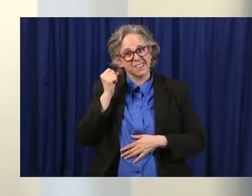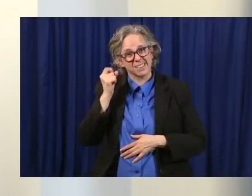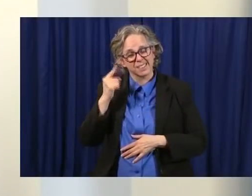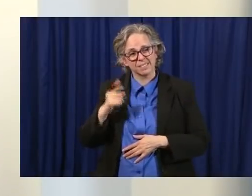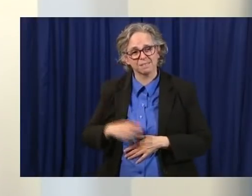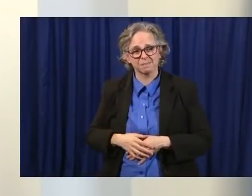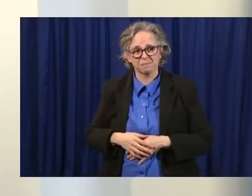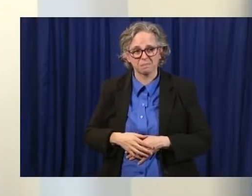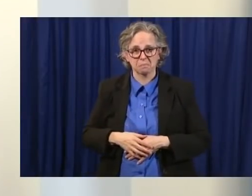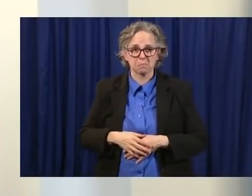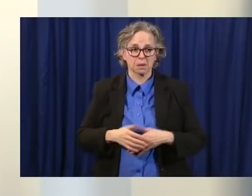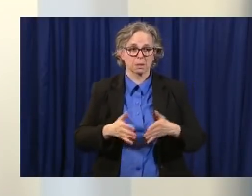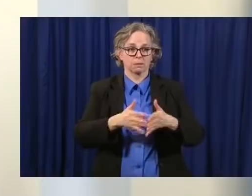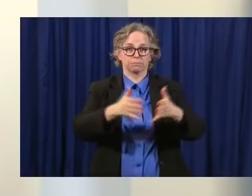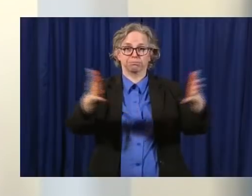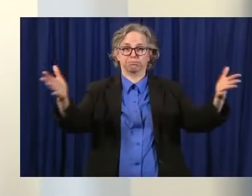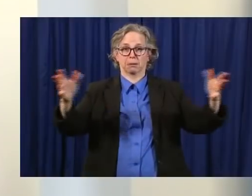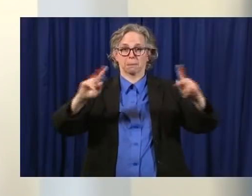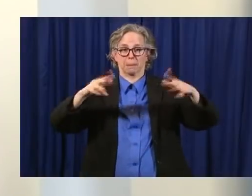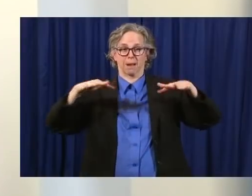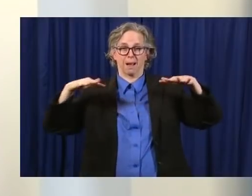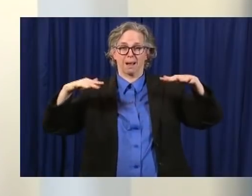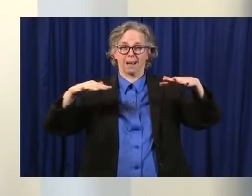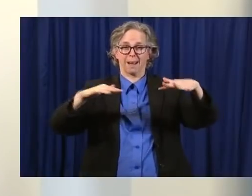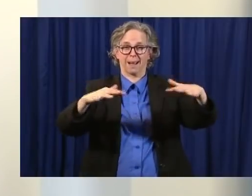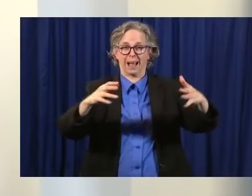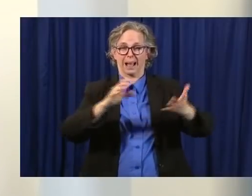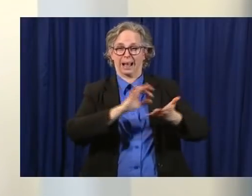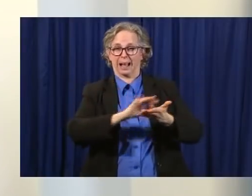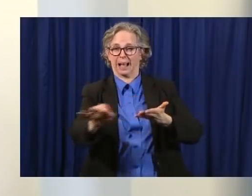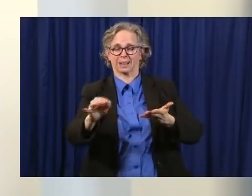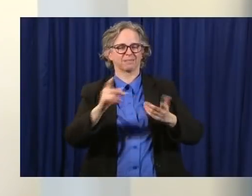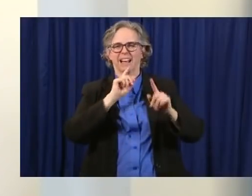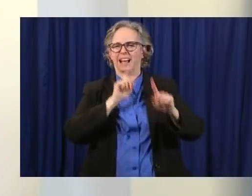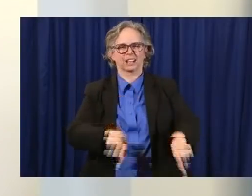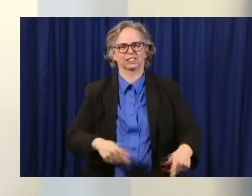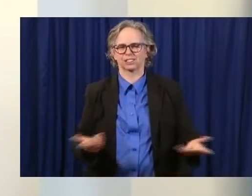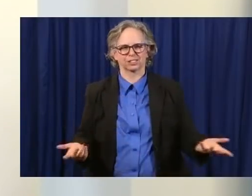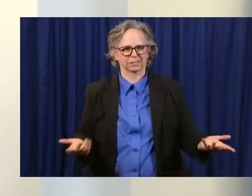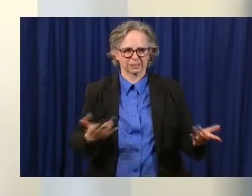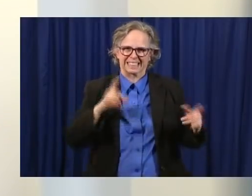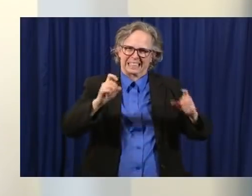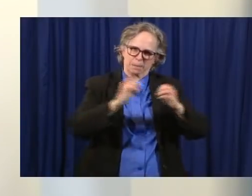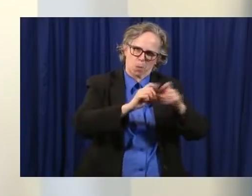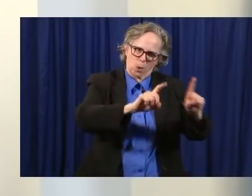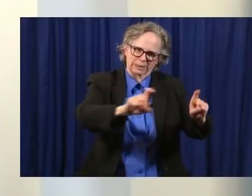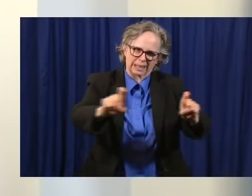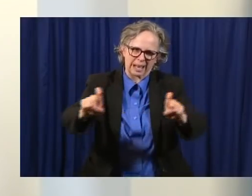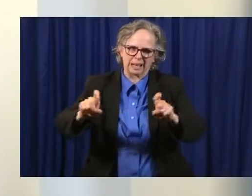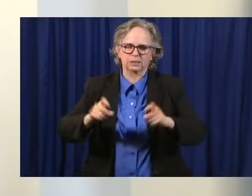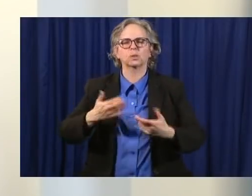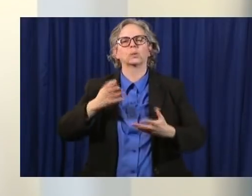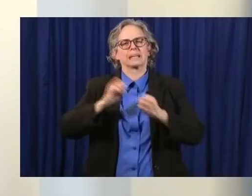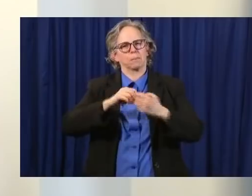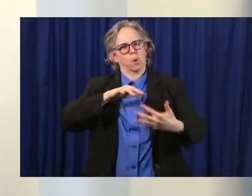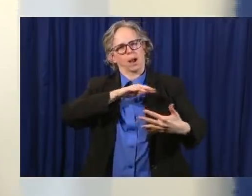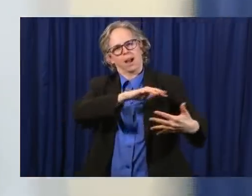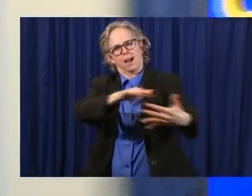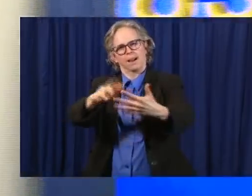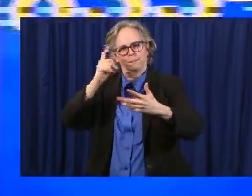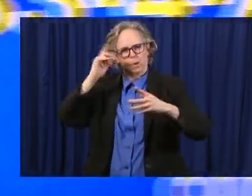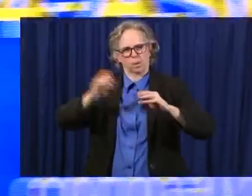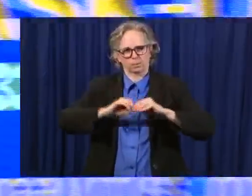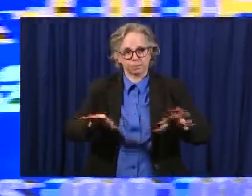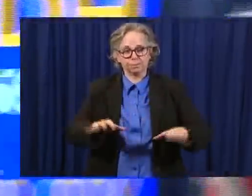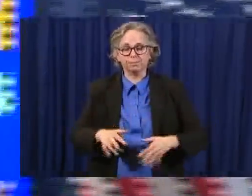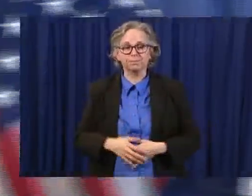general population yet until we can get a better idea, better testing, and better prevalence study. Yeah, Dr. Atkins,